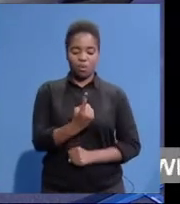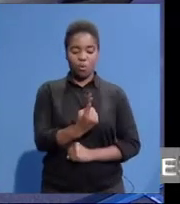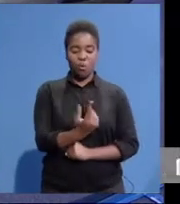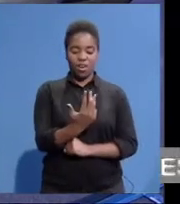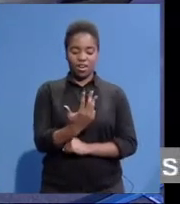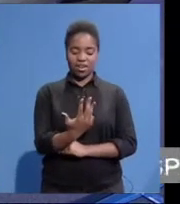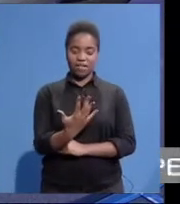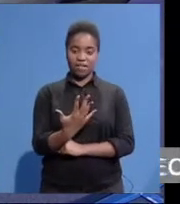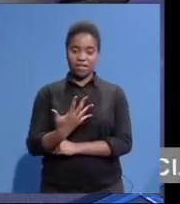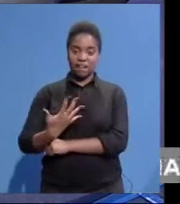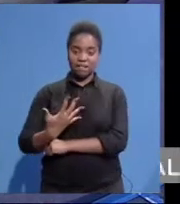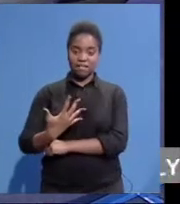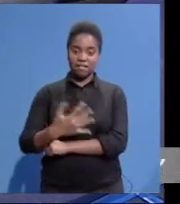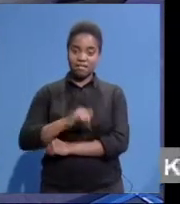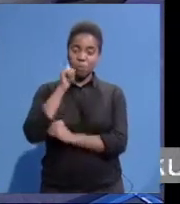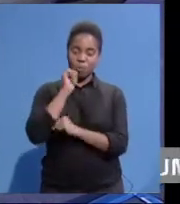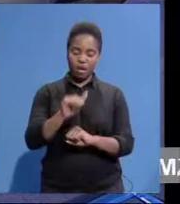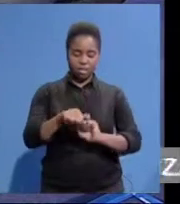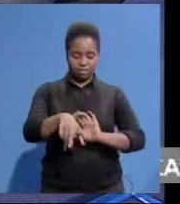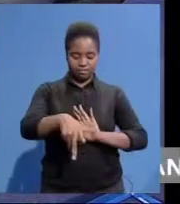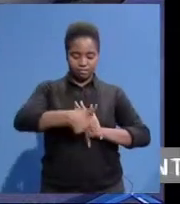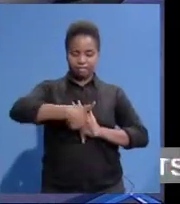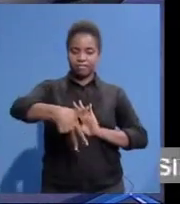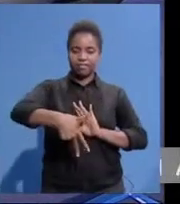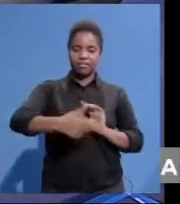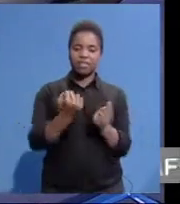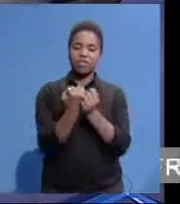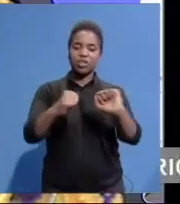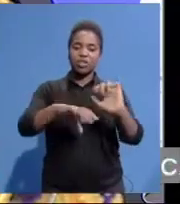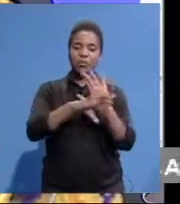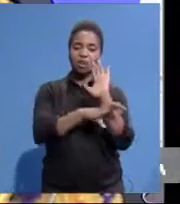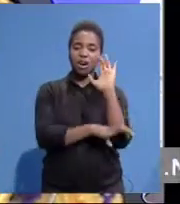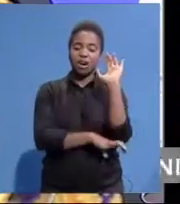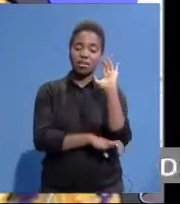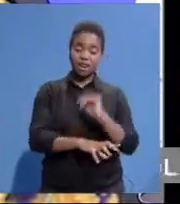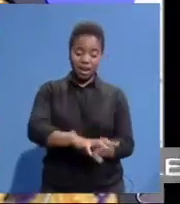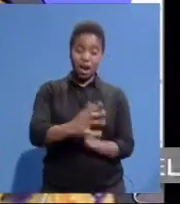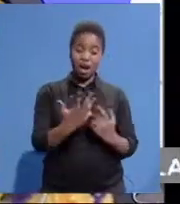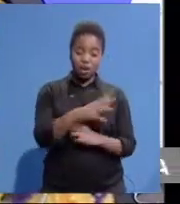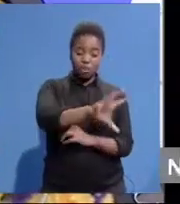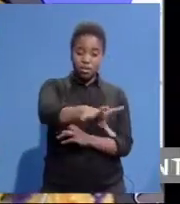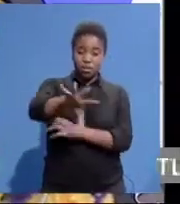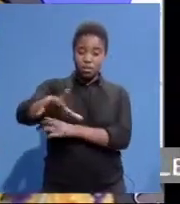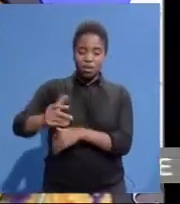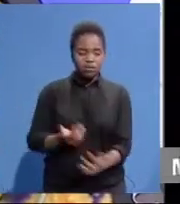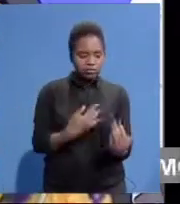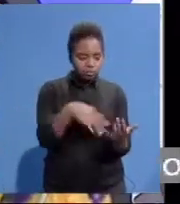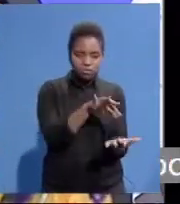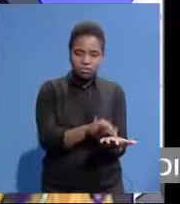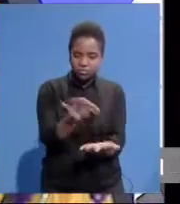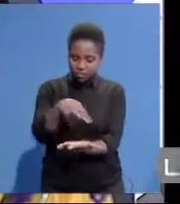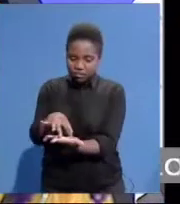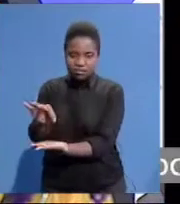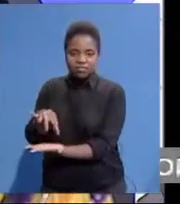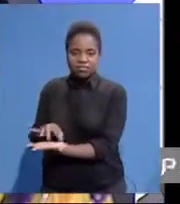1955 Freedom Charter adoption. He went around throughout the country canvassing signatures so that that document